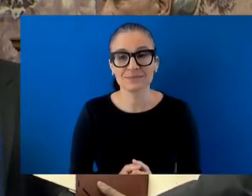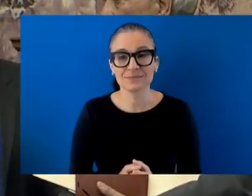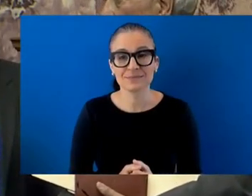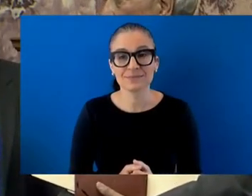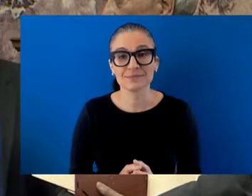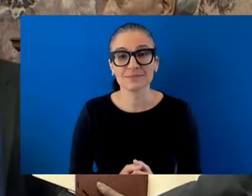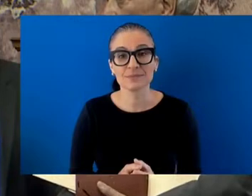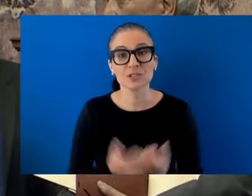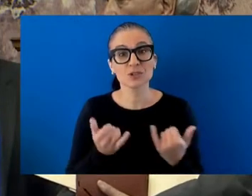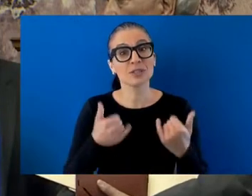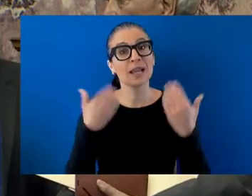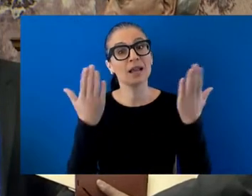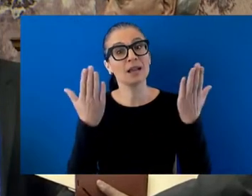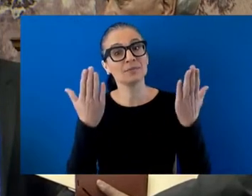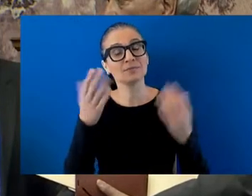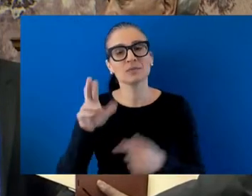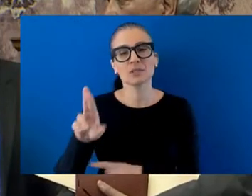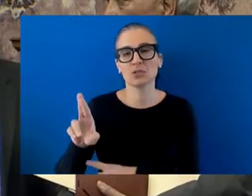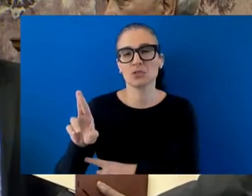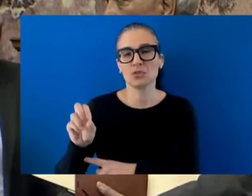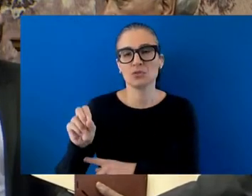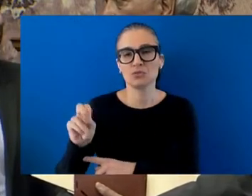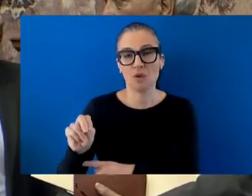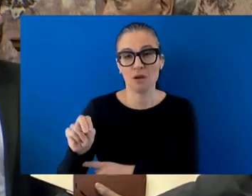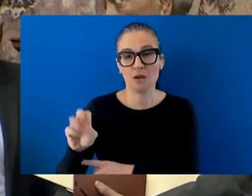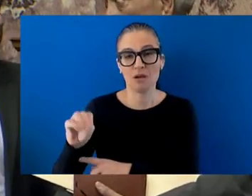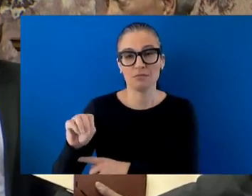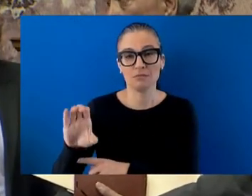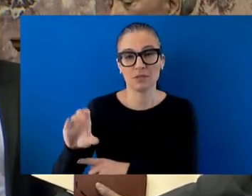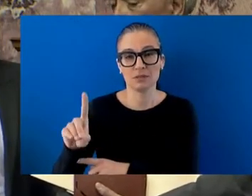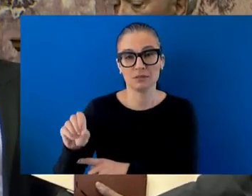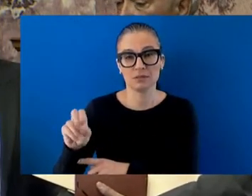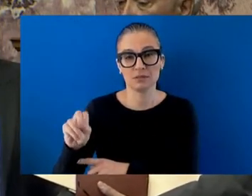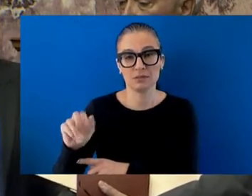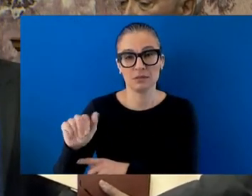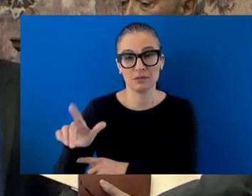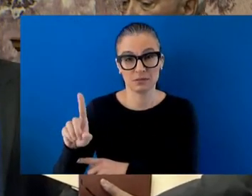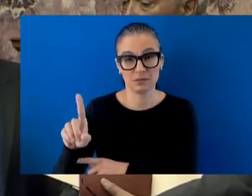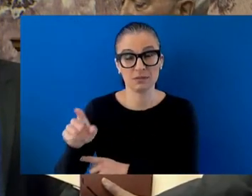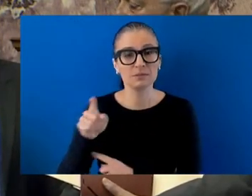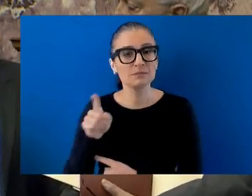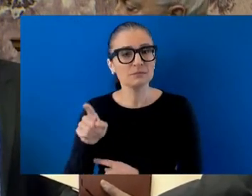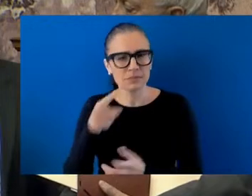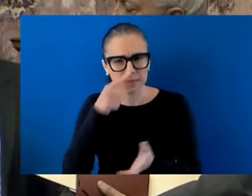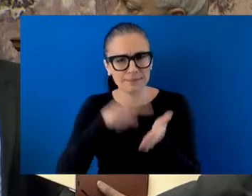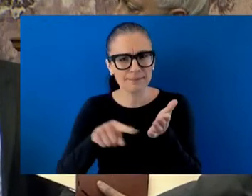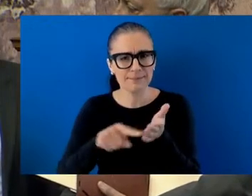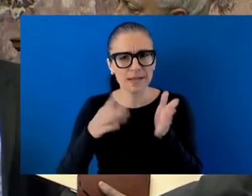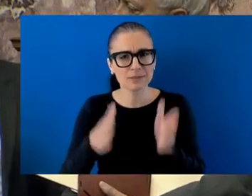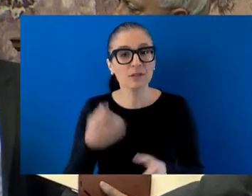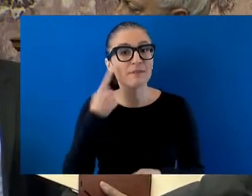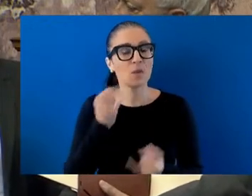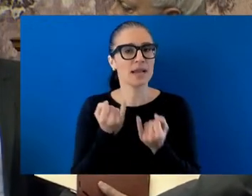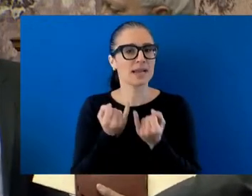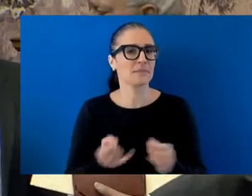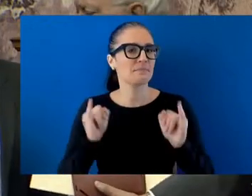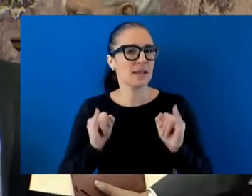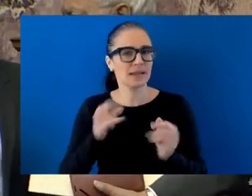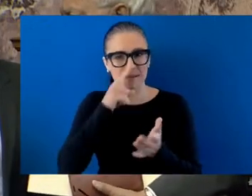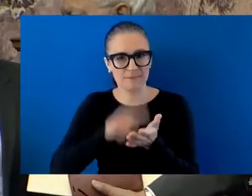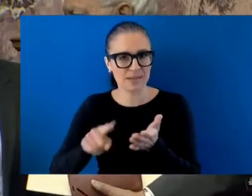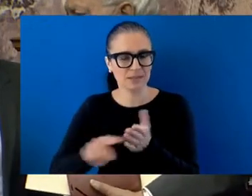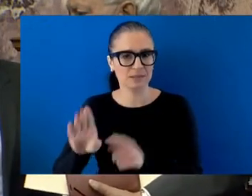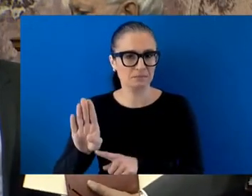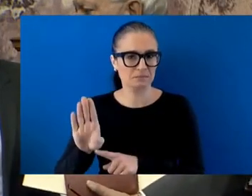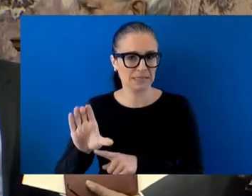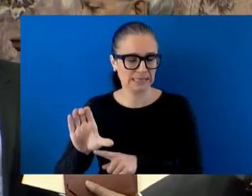Chief Civilian Director of the Independent Investigations Office of British Columbia. The Independent Investigations Office plays a vital role